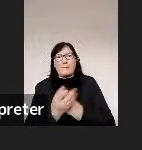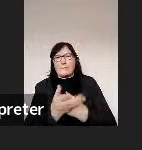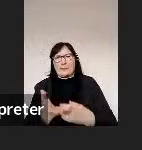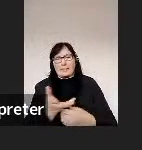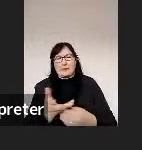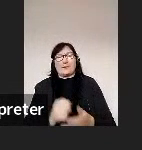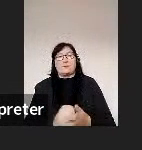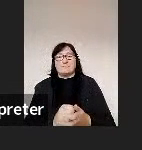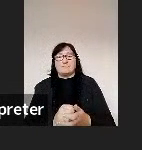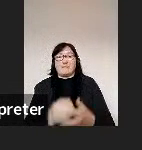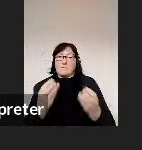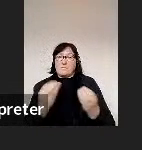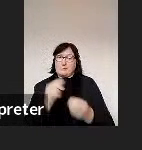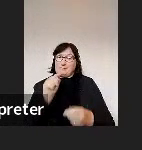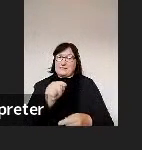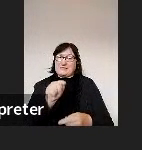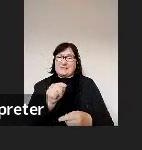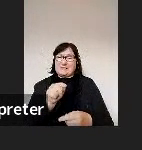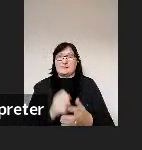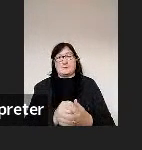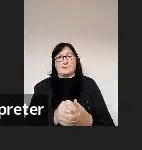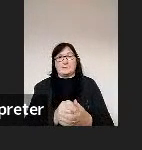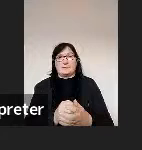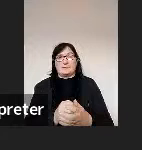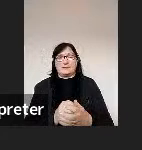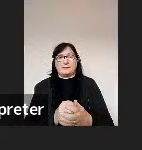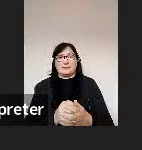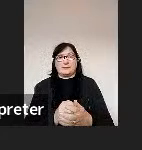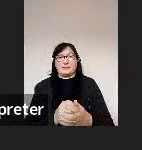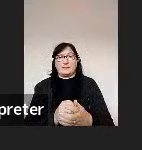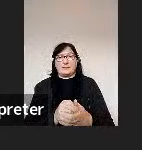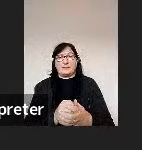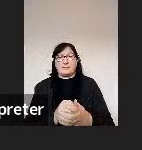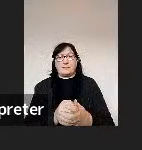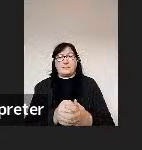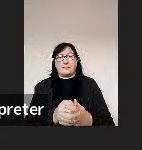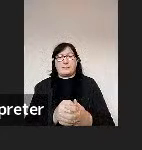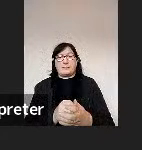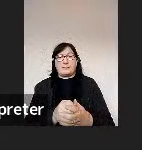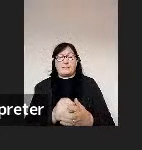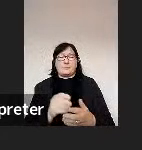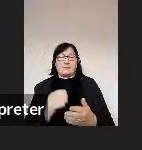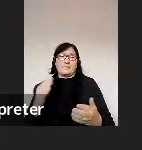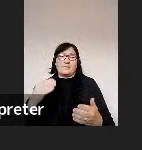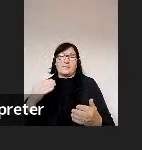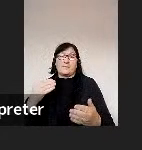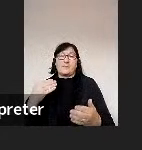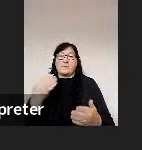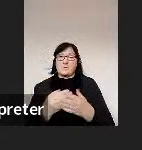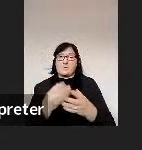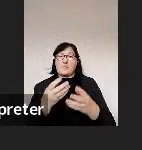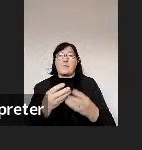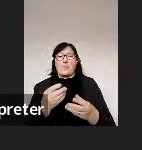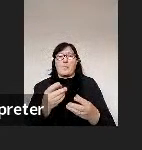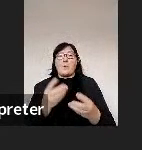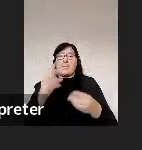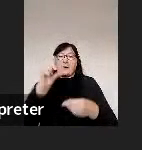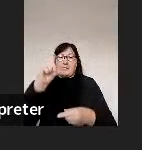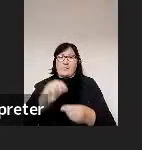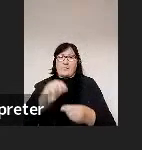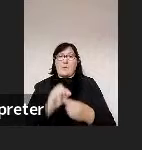functionality, to a larger extent, it does mitigate the risk of the identity